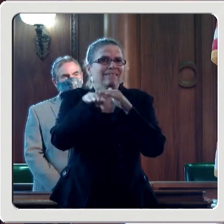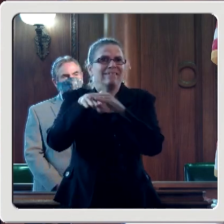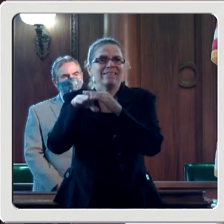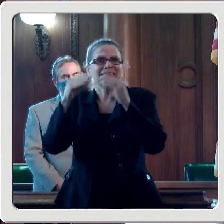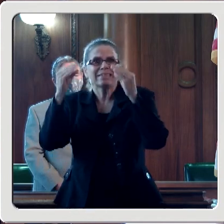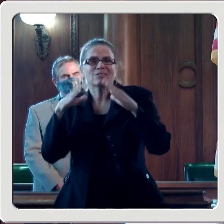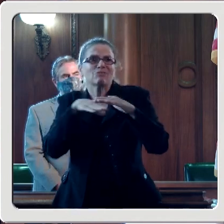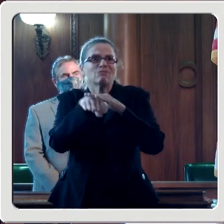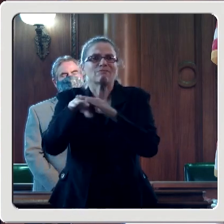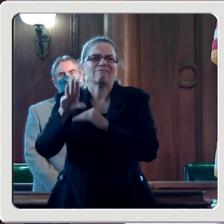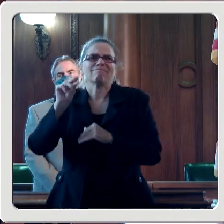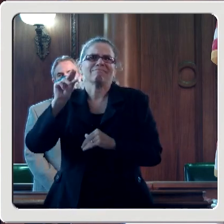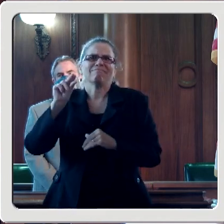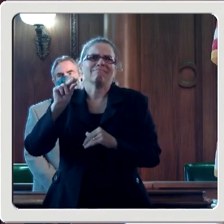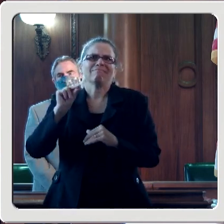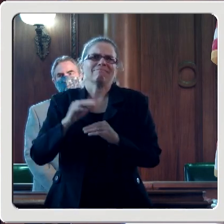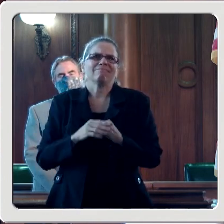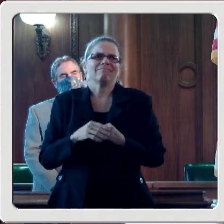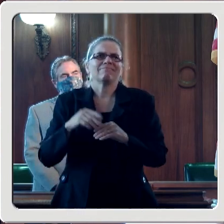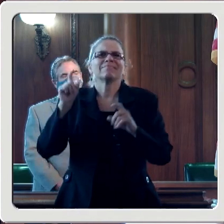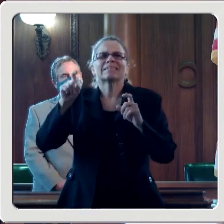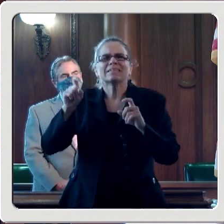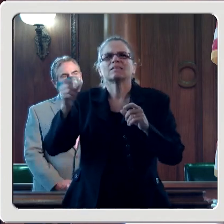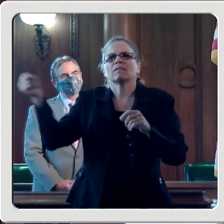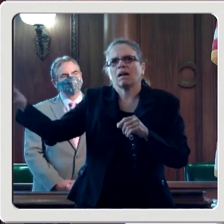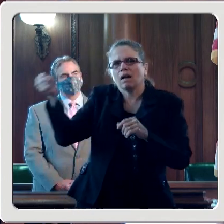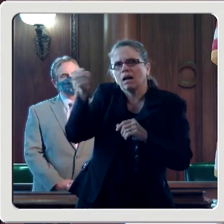analysis, just didn't seem to be the right thing to do for